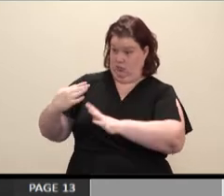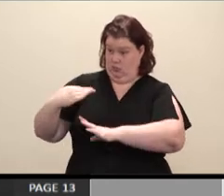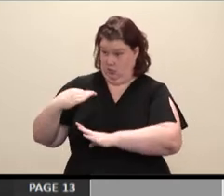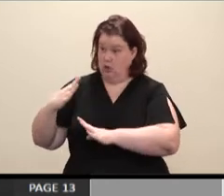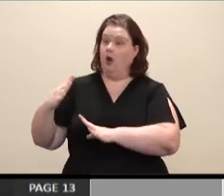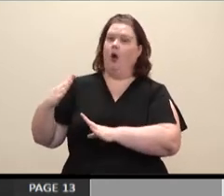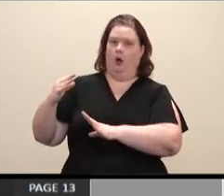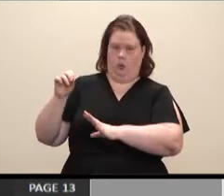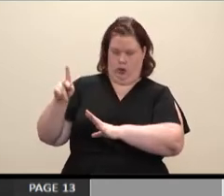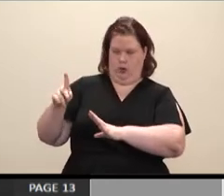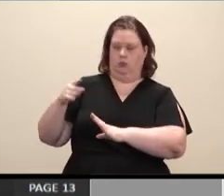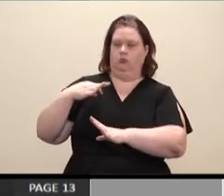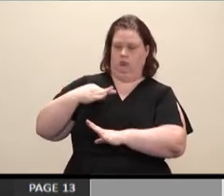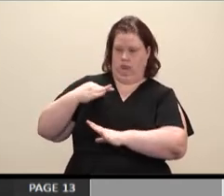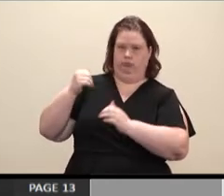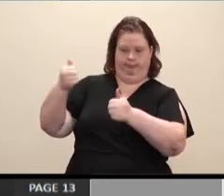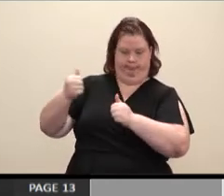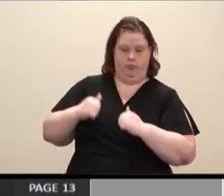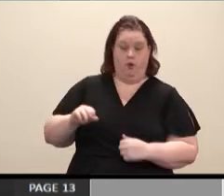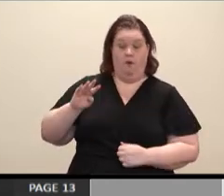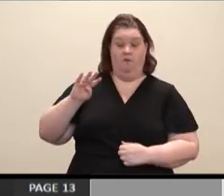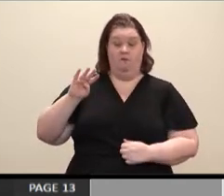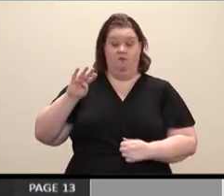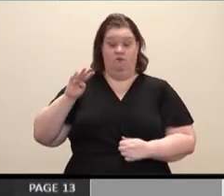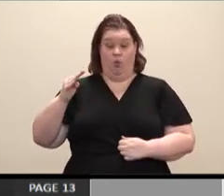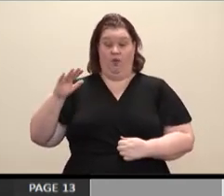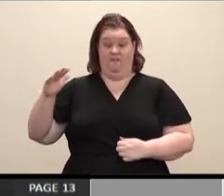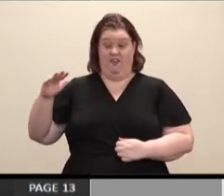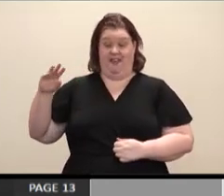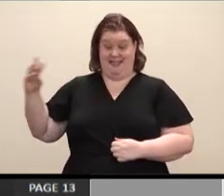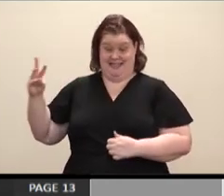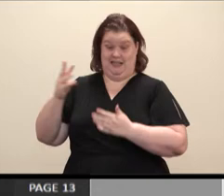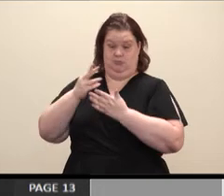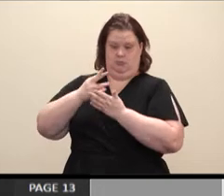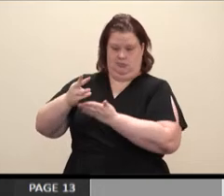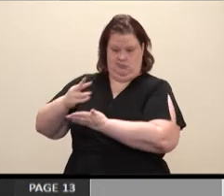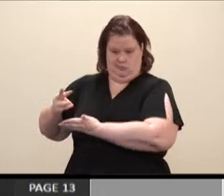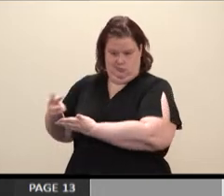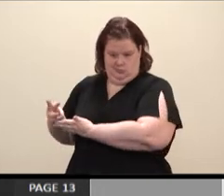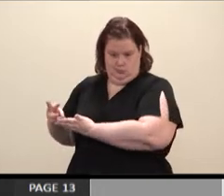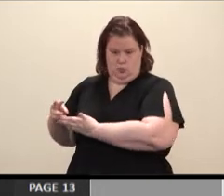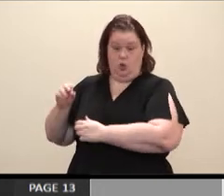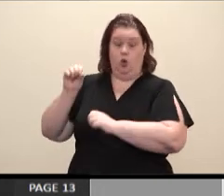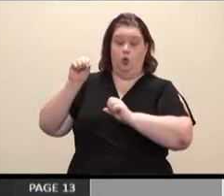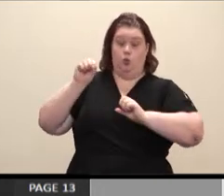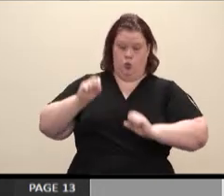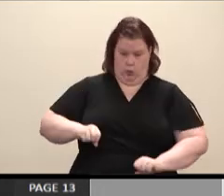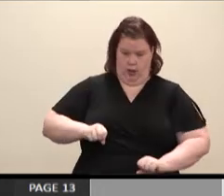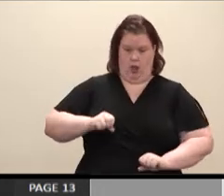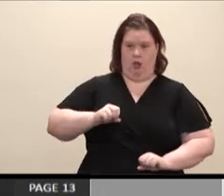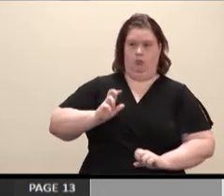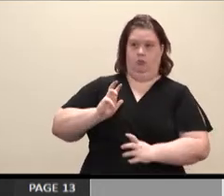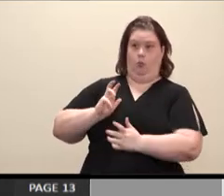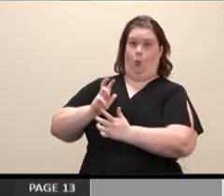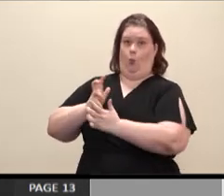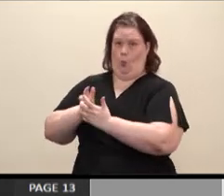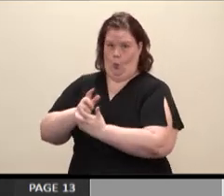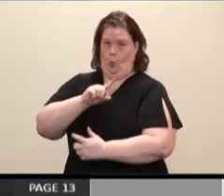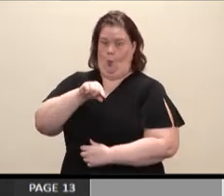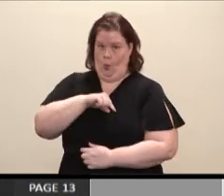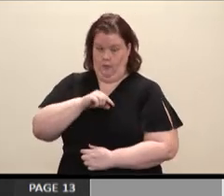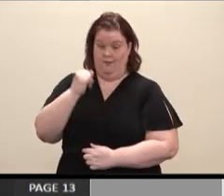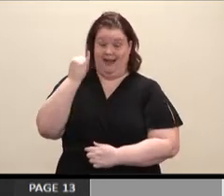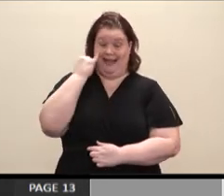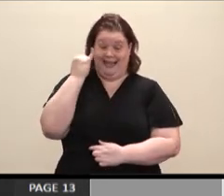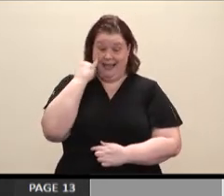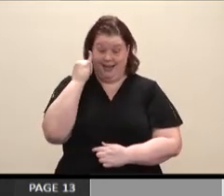for the fourth, fifth, and sixth weeks, you will qualify if in the last 6 weeks of school, at